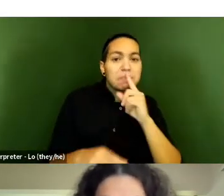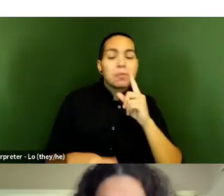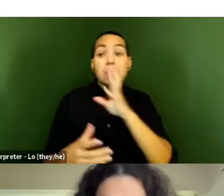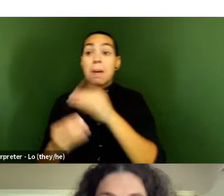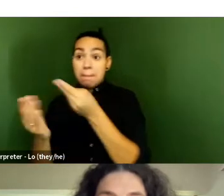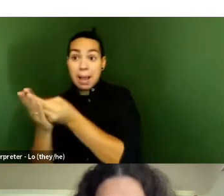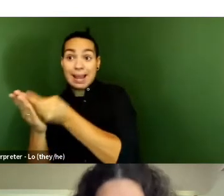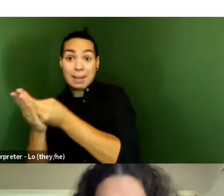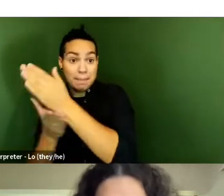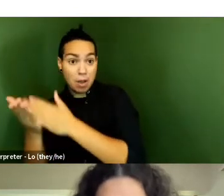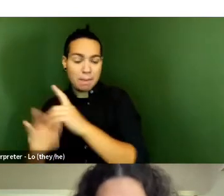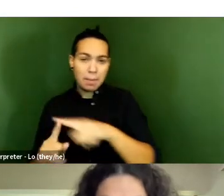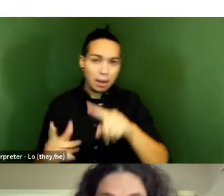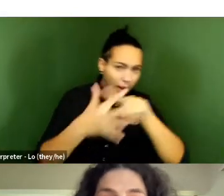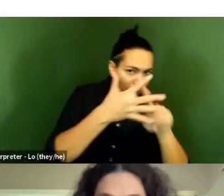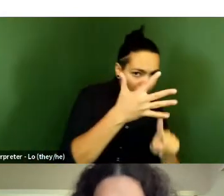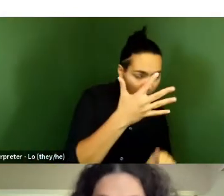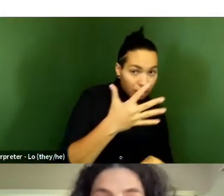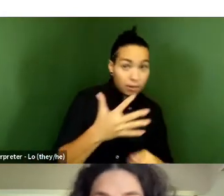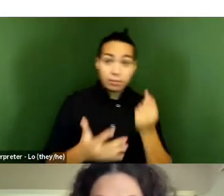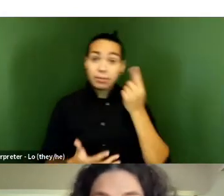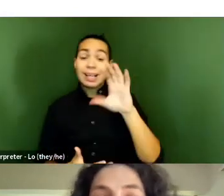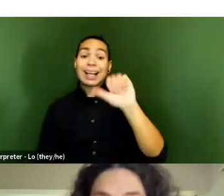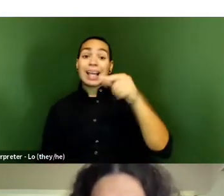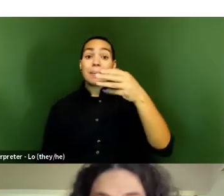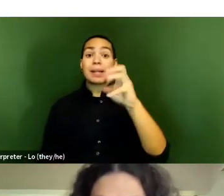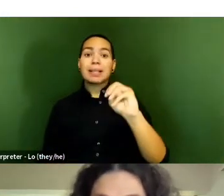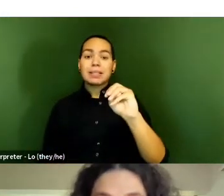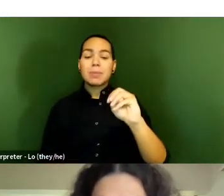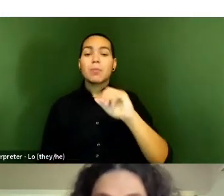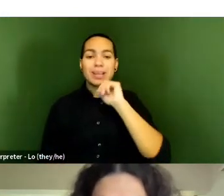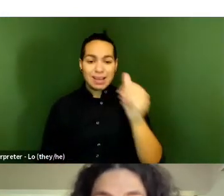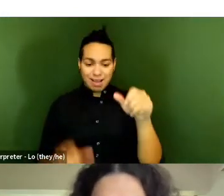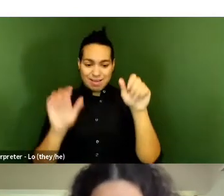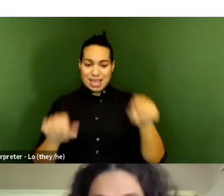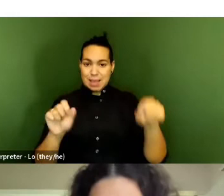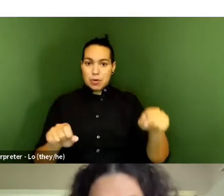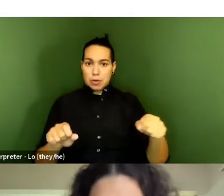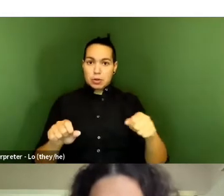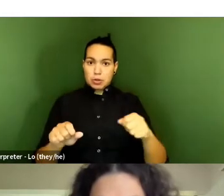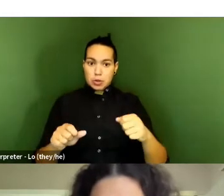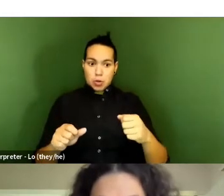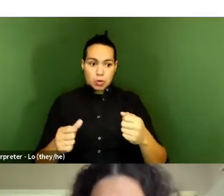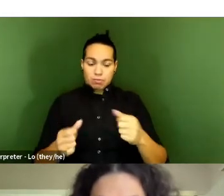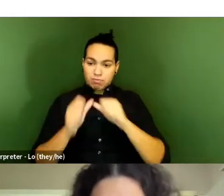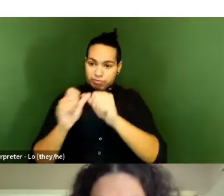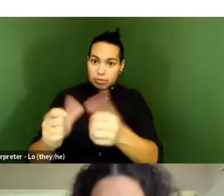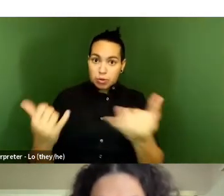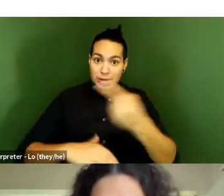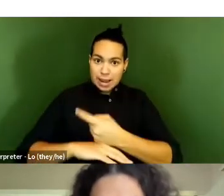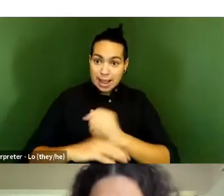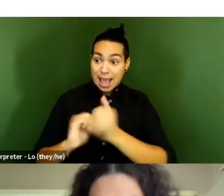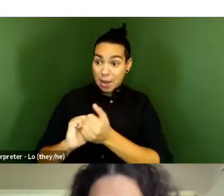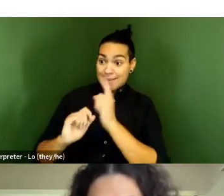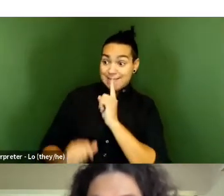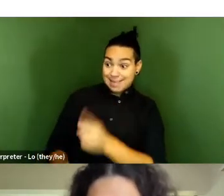capitalism wouldn't be what it is today without the slave trade, without colonialism. Like these things fed,